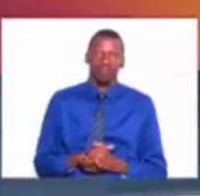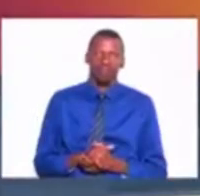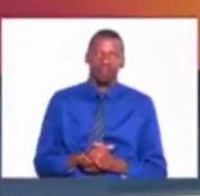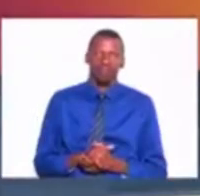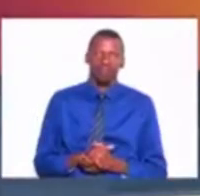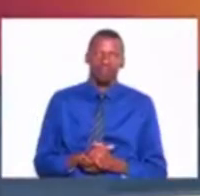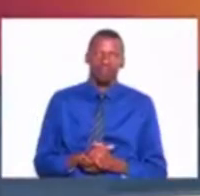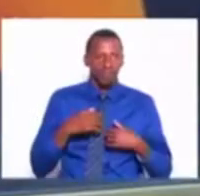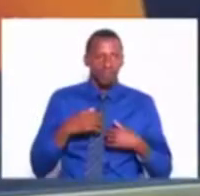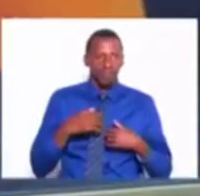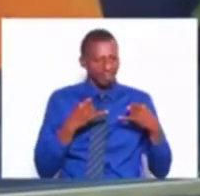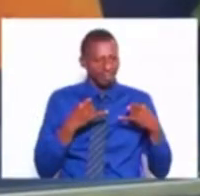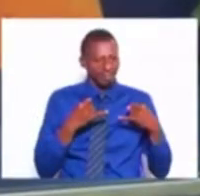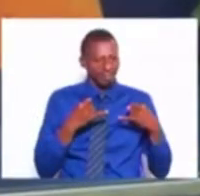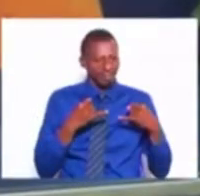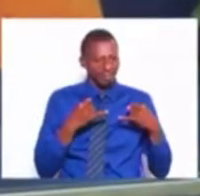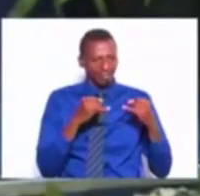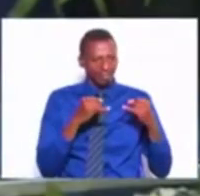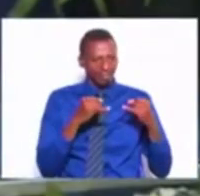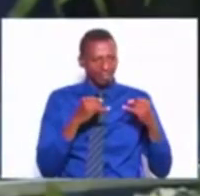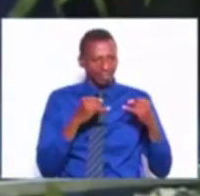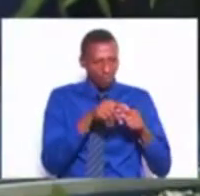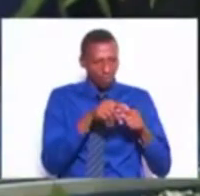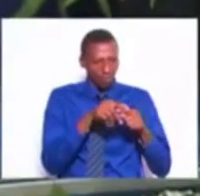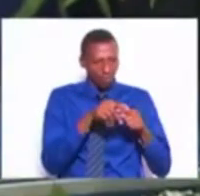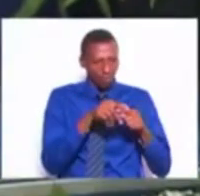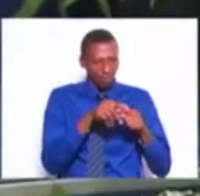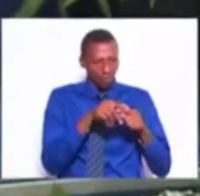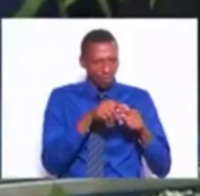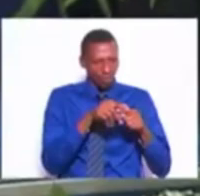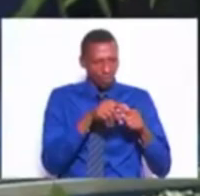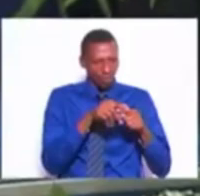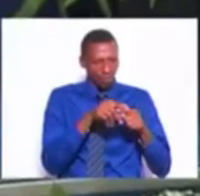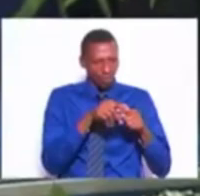I tried my level best to fix him, but he was